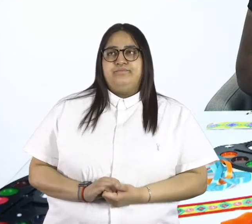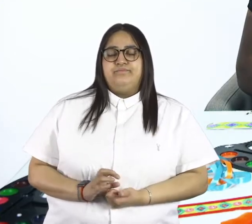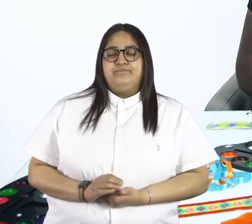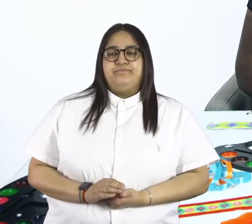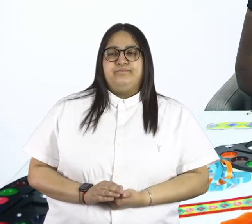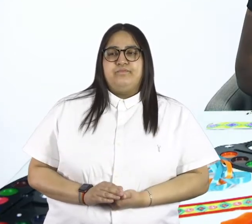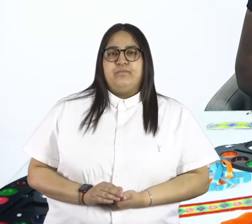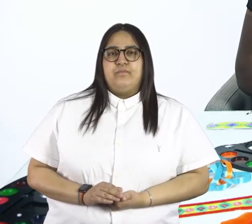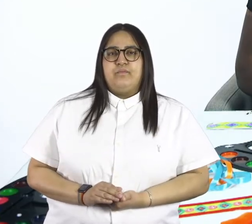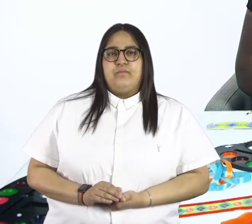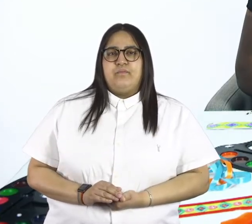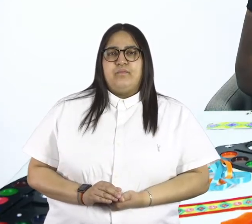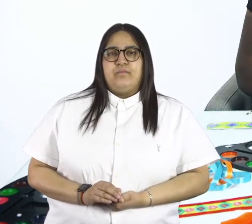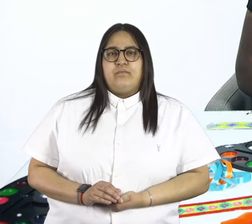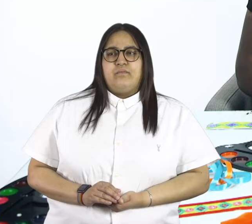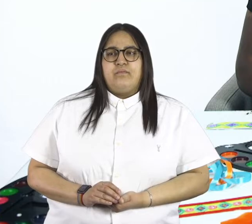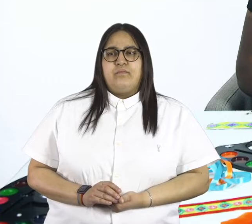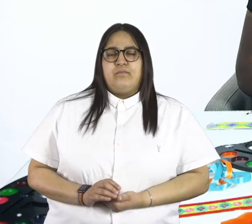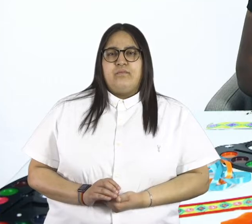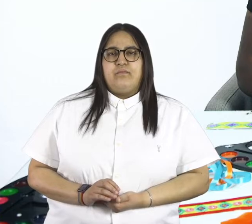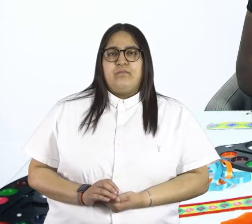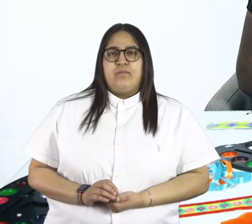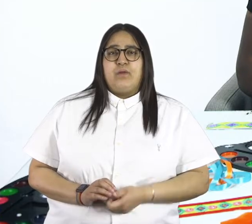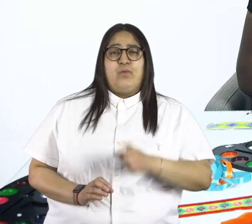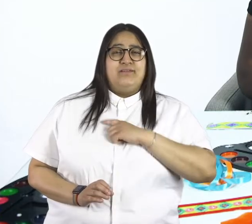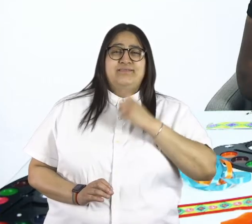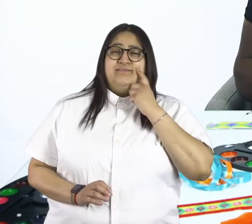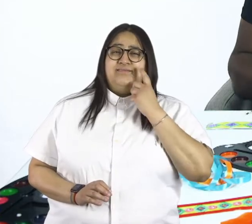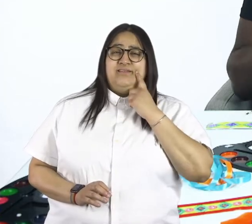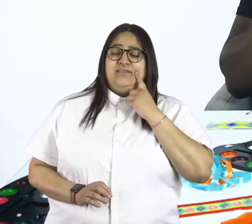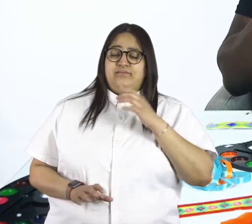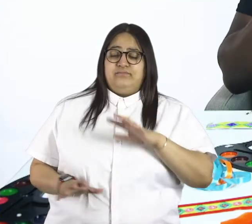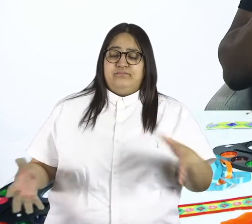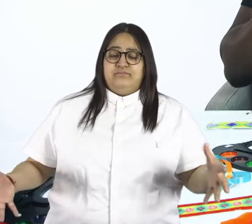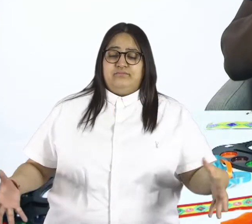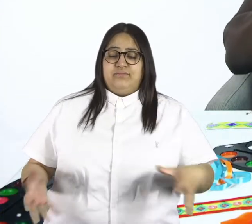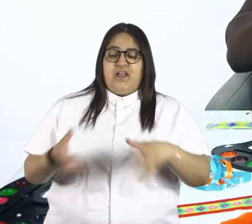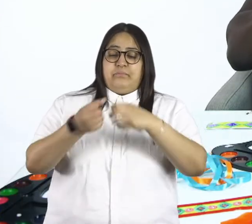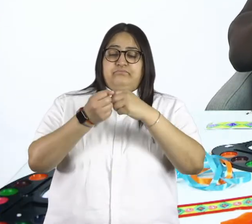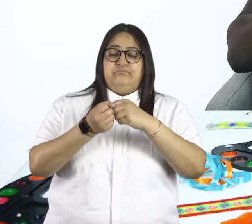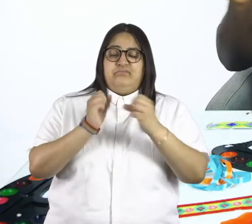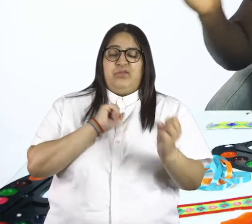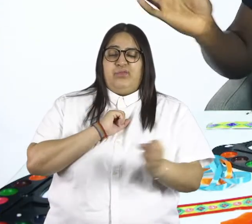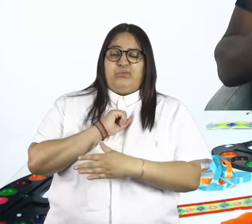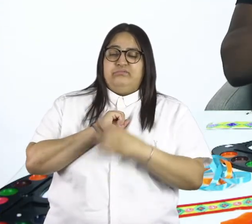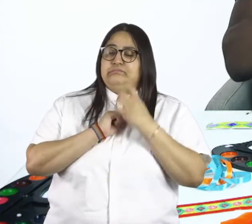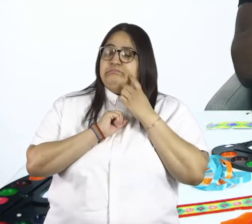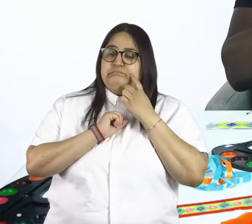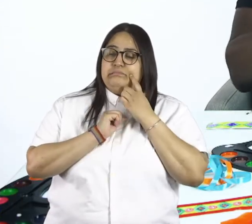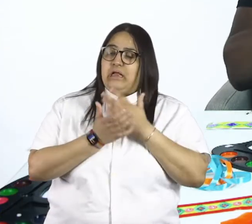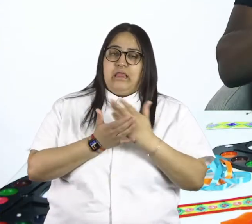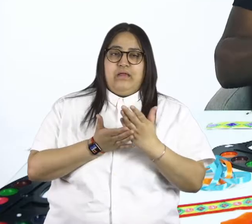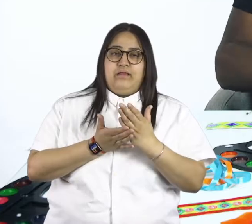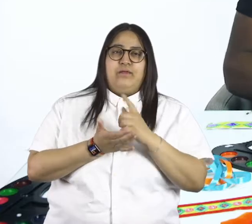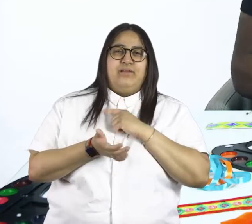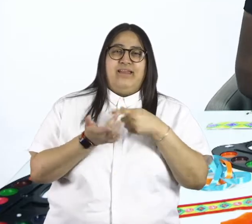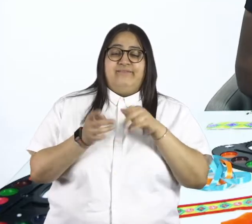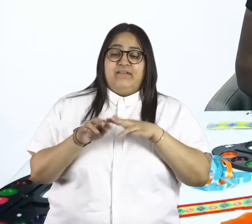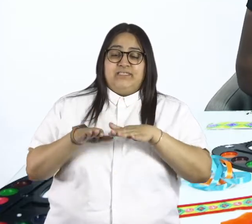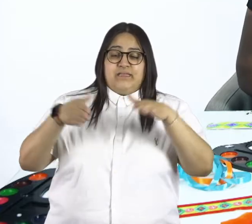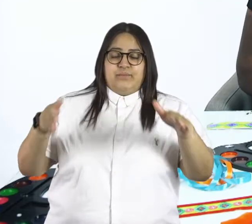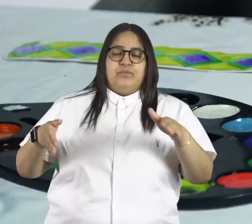table, and then it's easier to clear up afterwards as well, because all you need to do is just rip it off and literally grab everything in one and chuck it in the